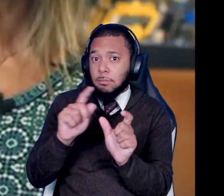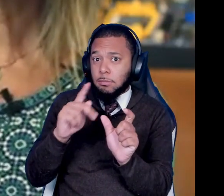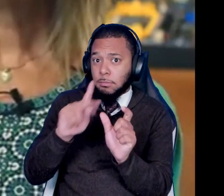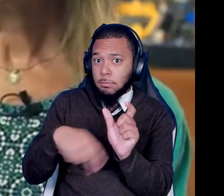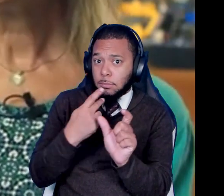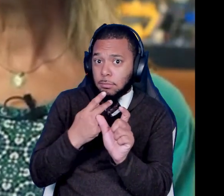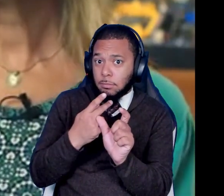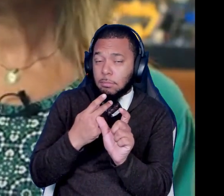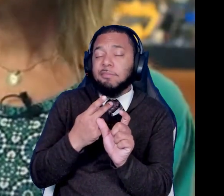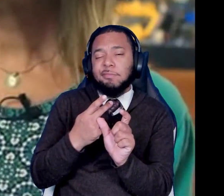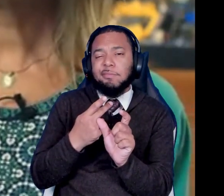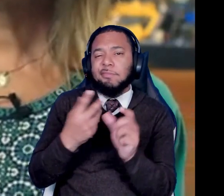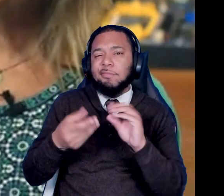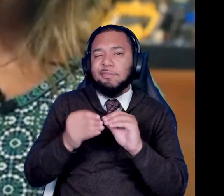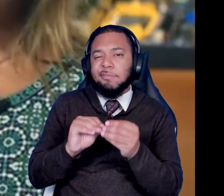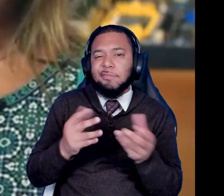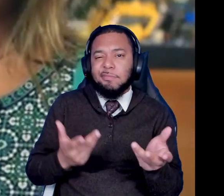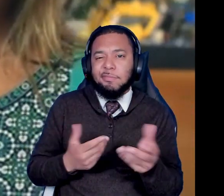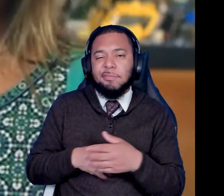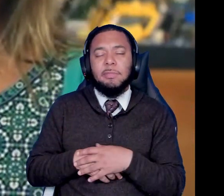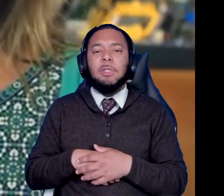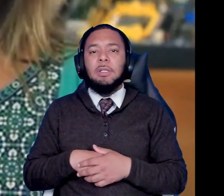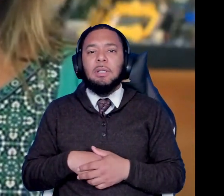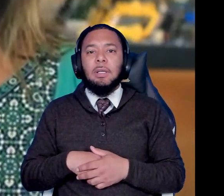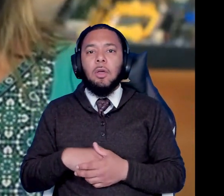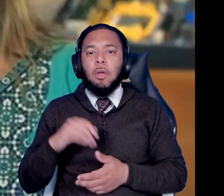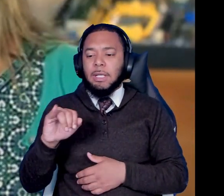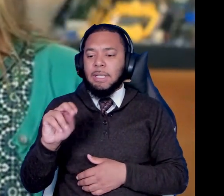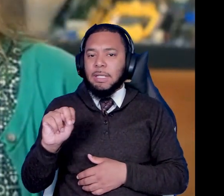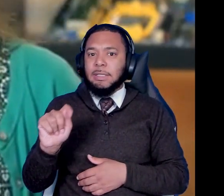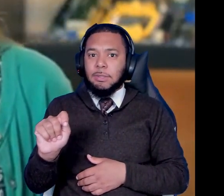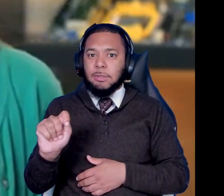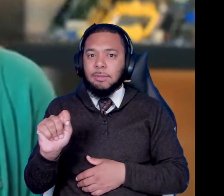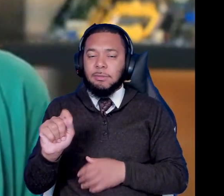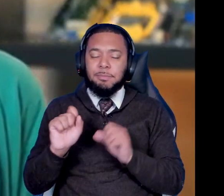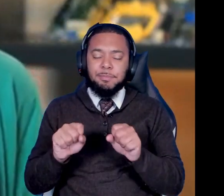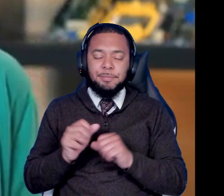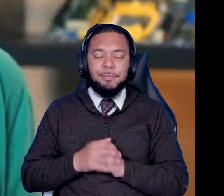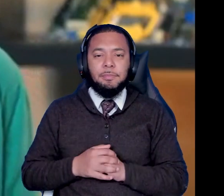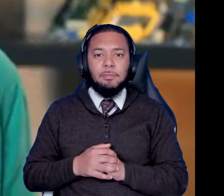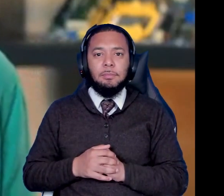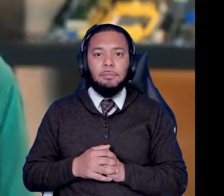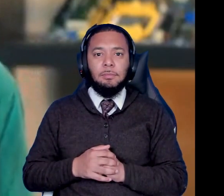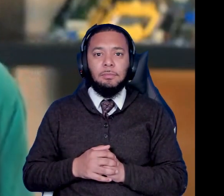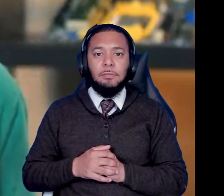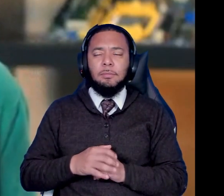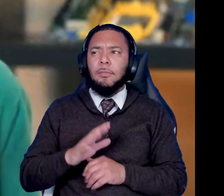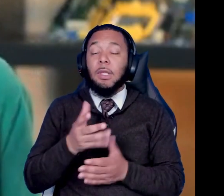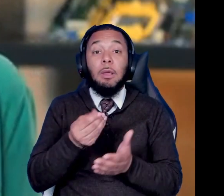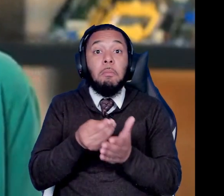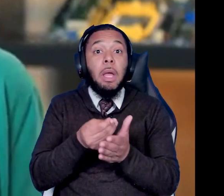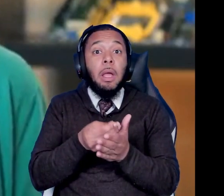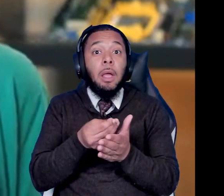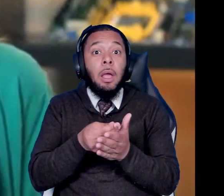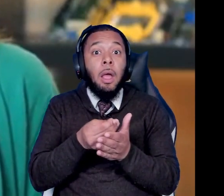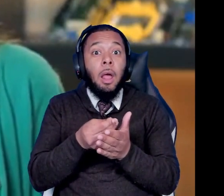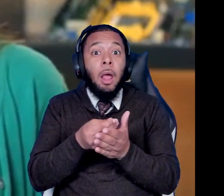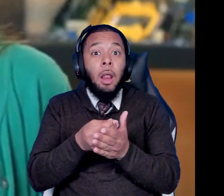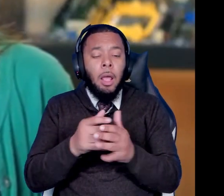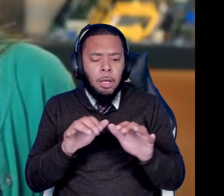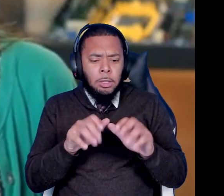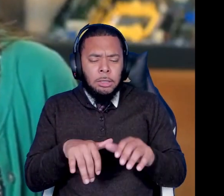Probably a number, an integer more specifically. If you're going to store the amount of money you have in a